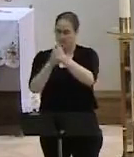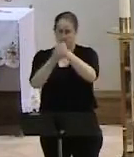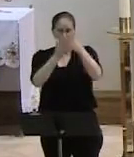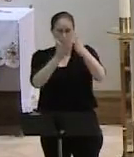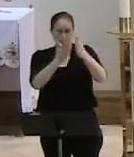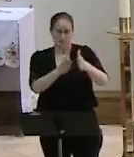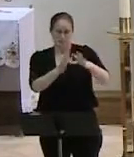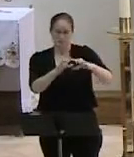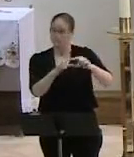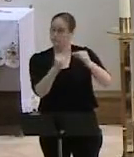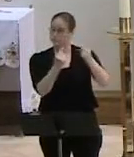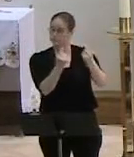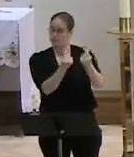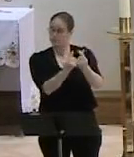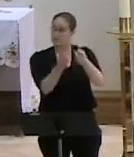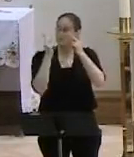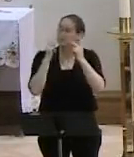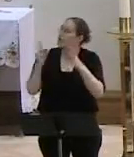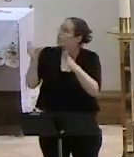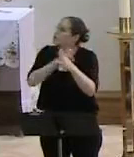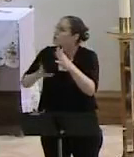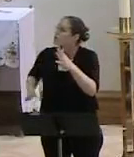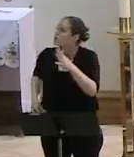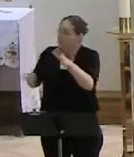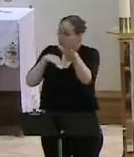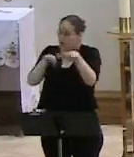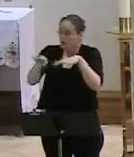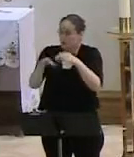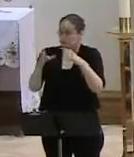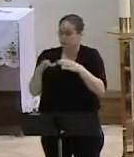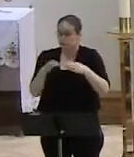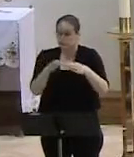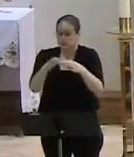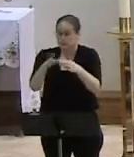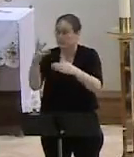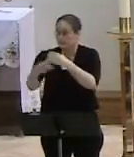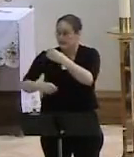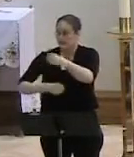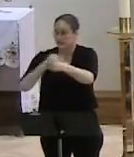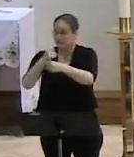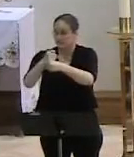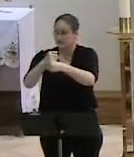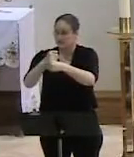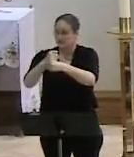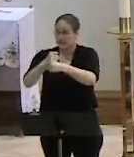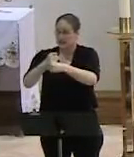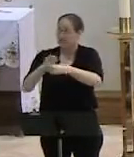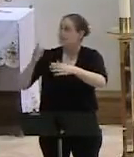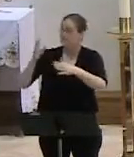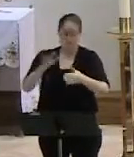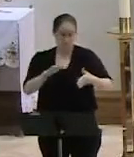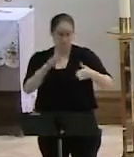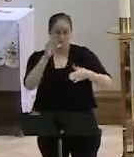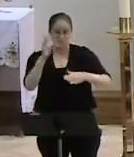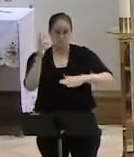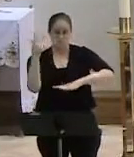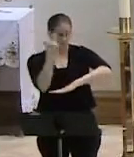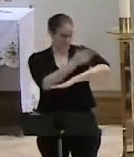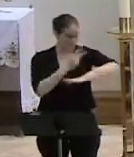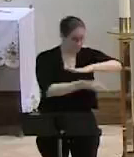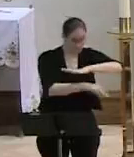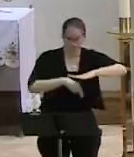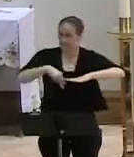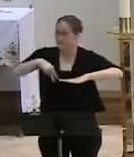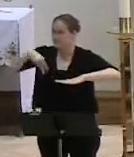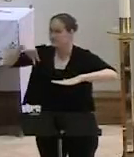apostles saw the Lord, they walked with him for 3 years, and then he rises from the dead, and for 40